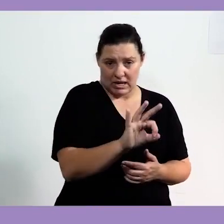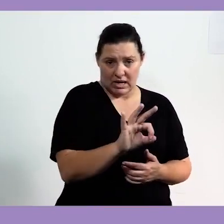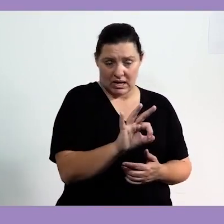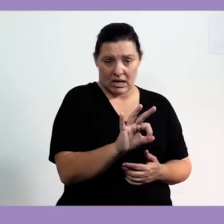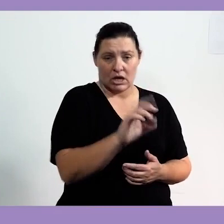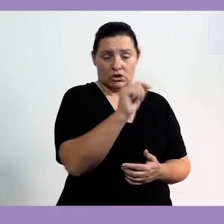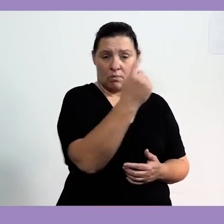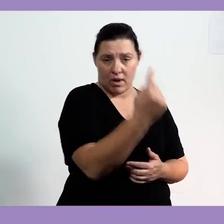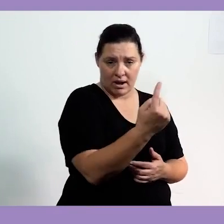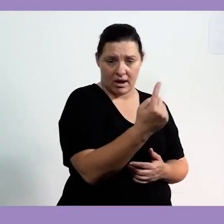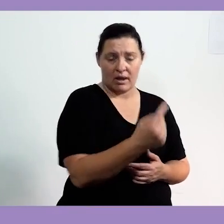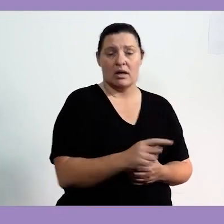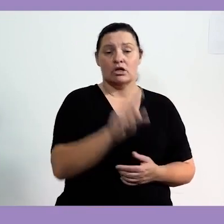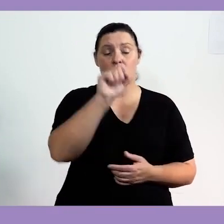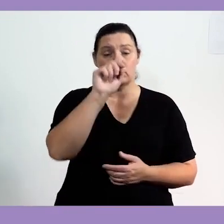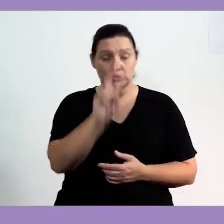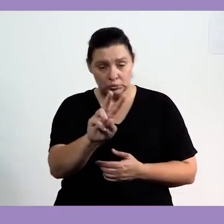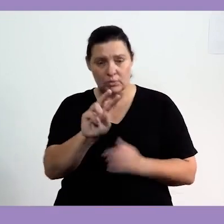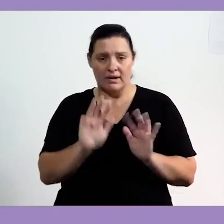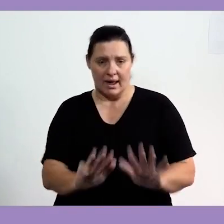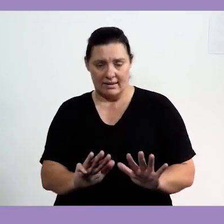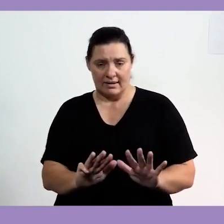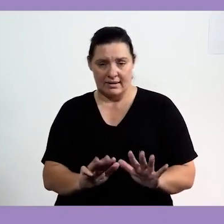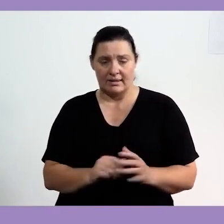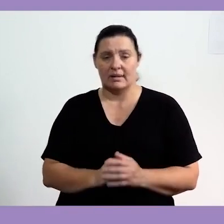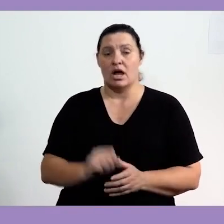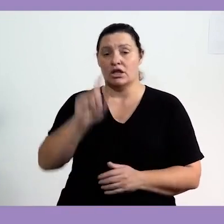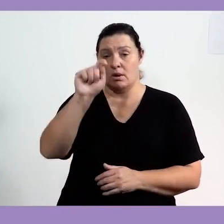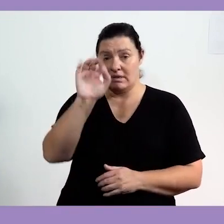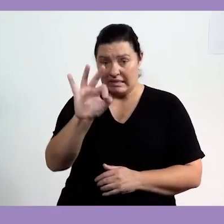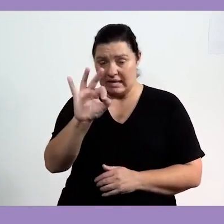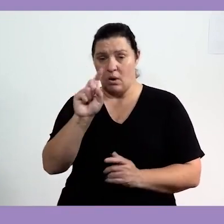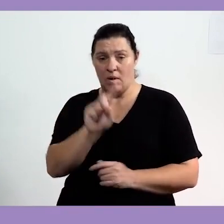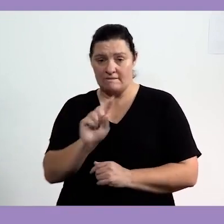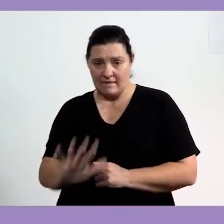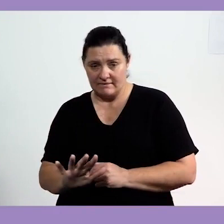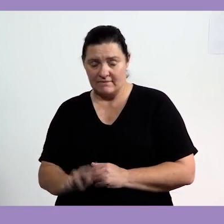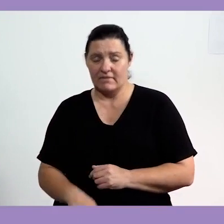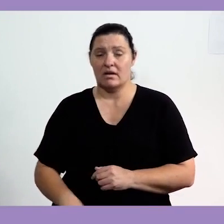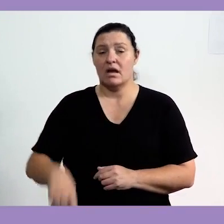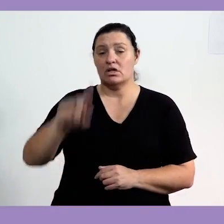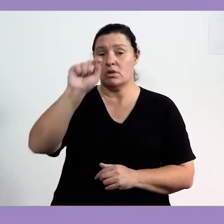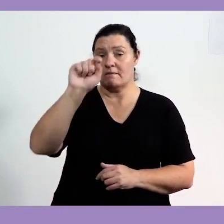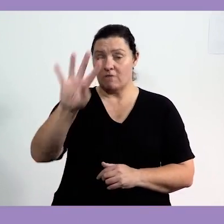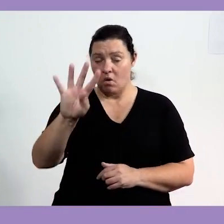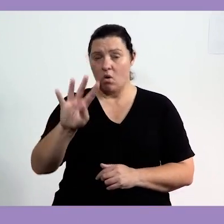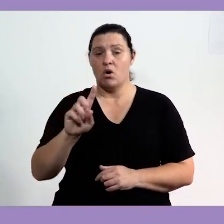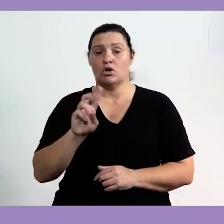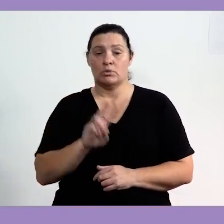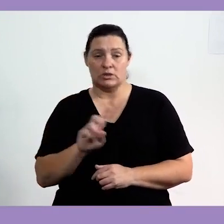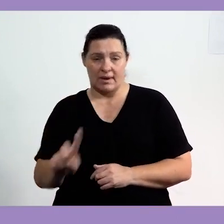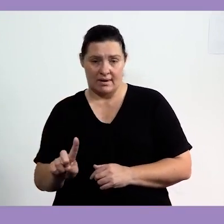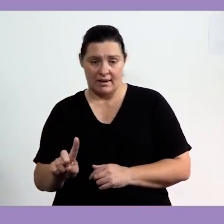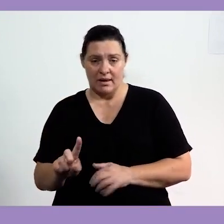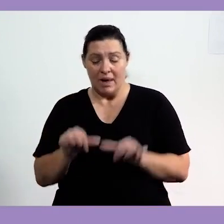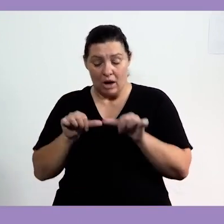3 as the first term, 9 as the second term, 15 as the third term, 21 as the fourth term.